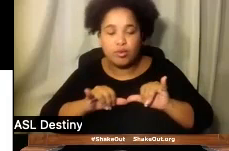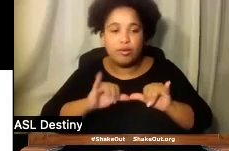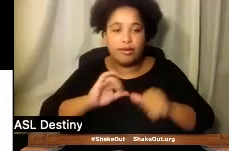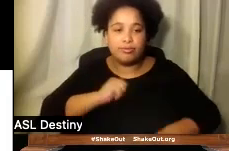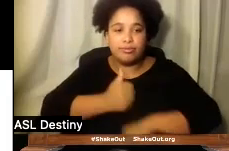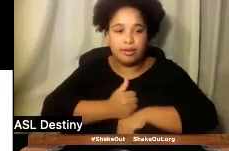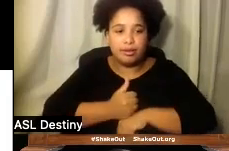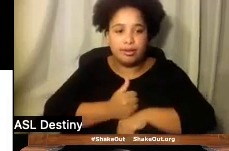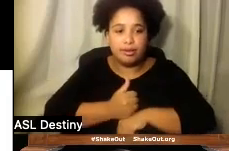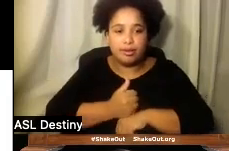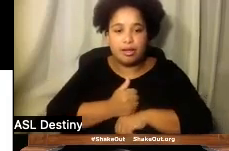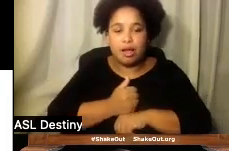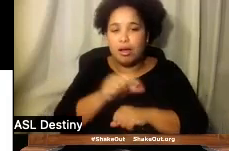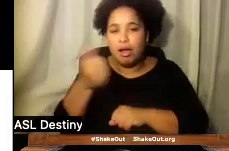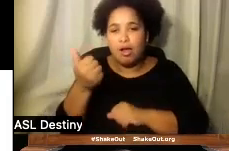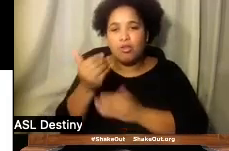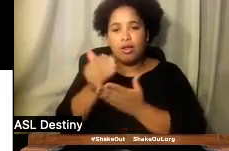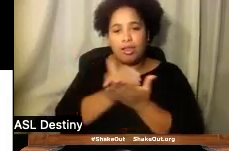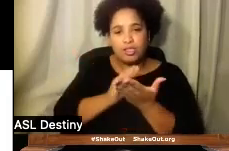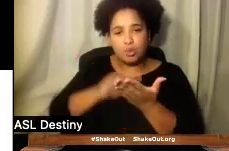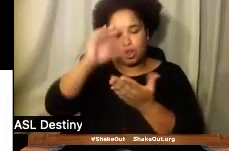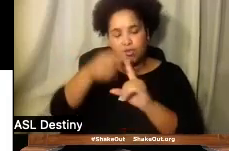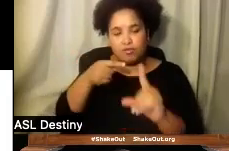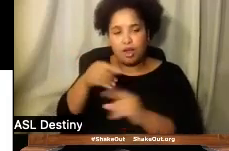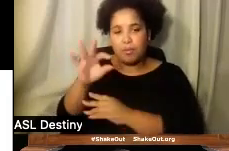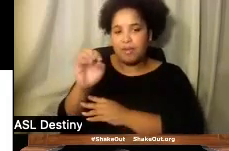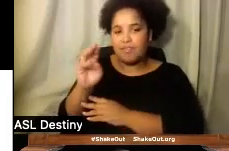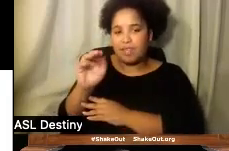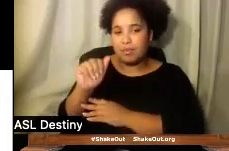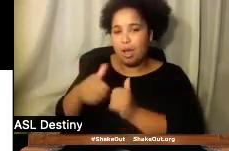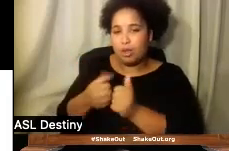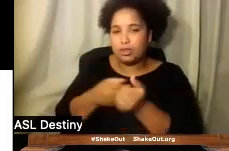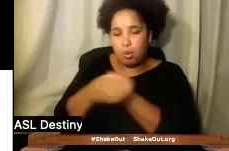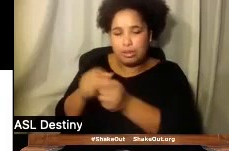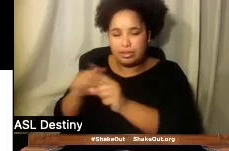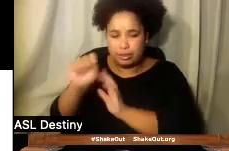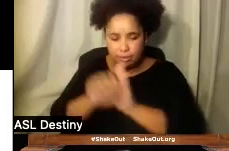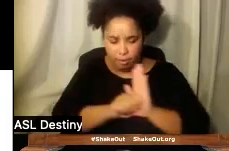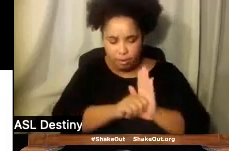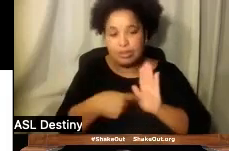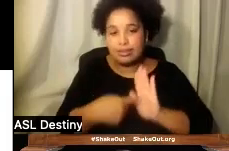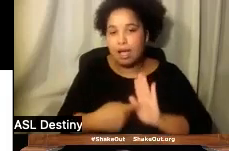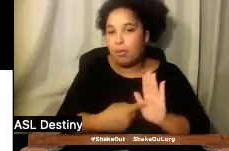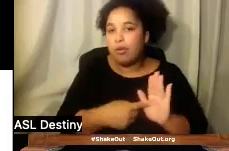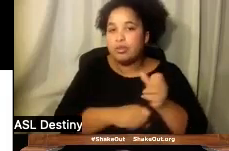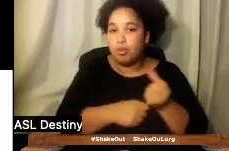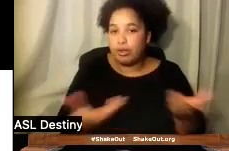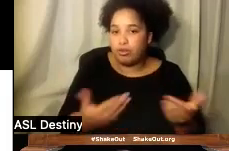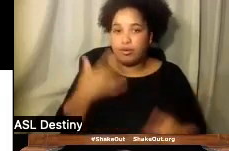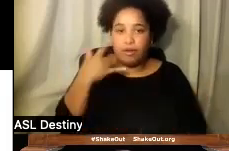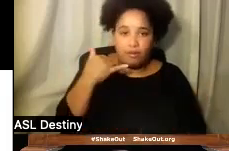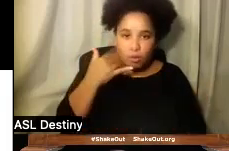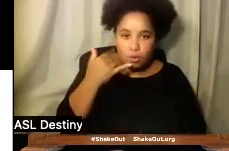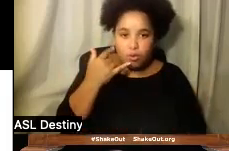that lessons learned through FEMA's support to states, such as the support for California that